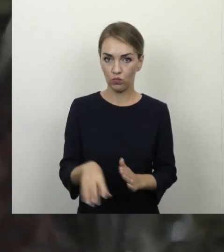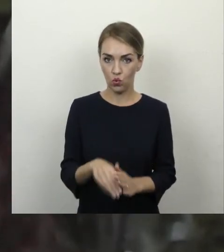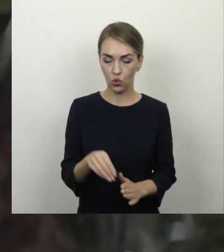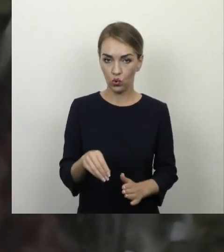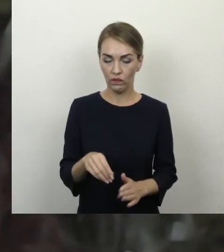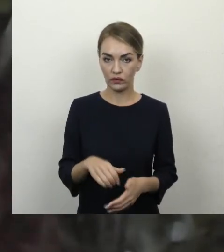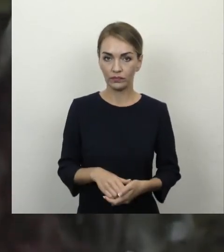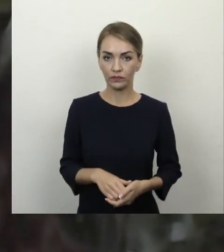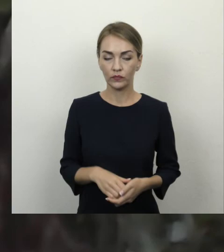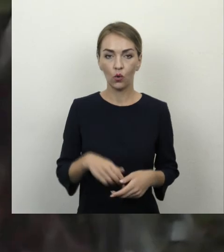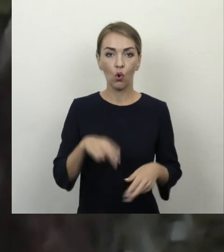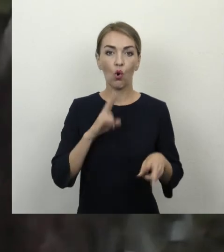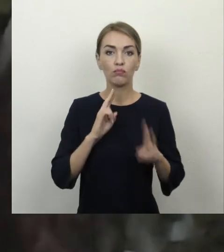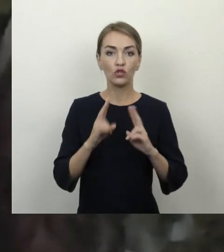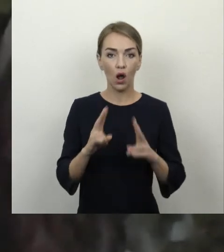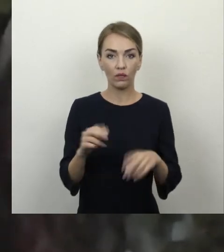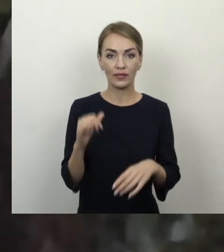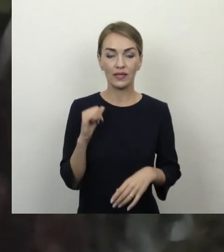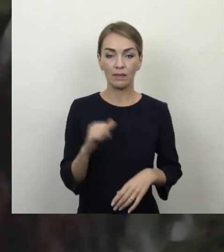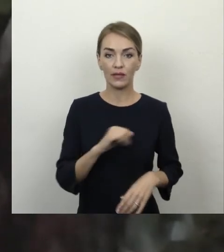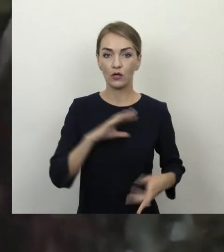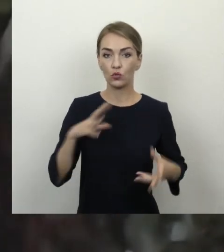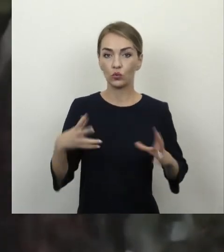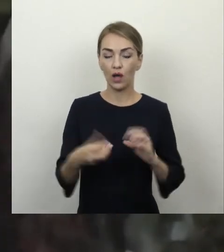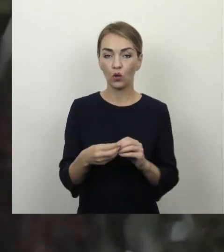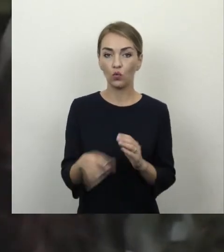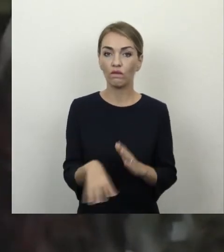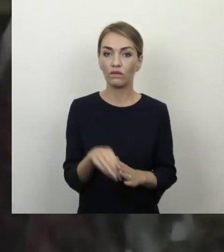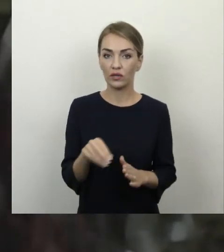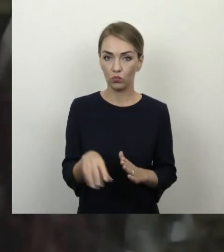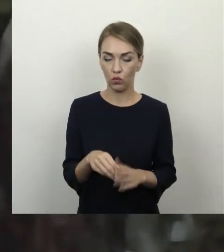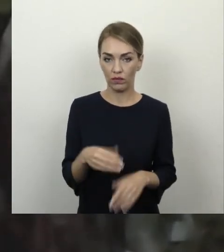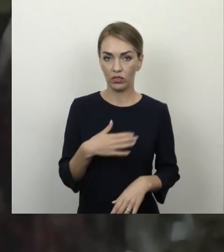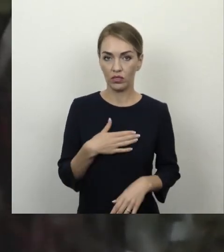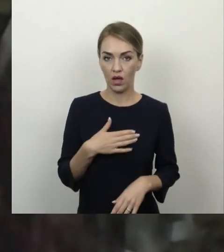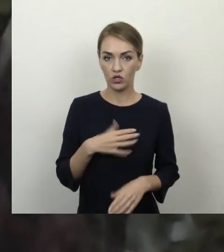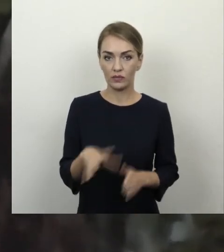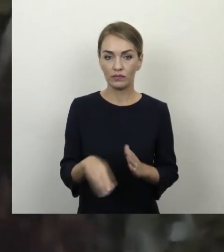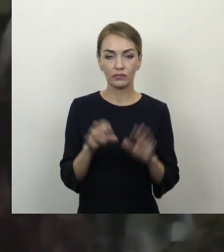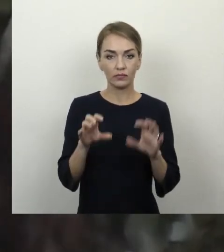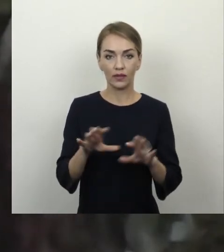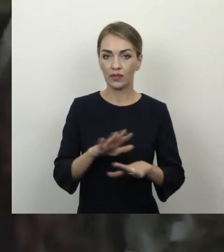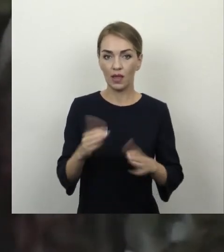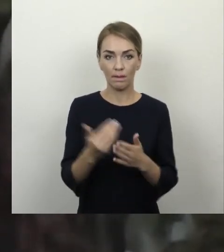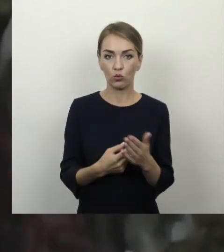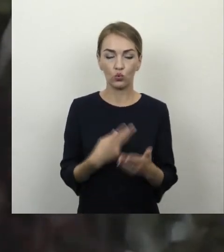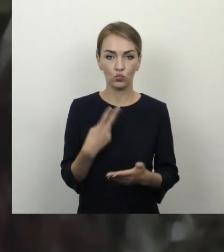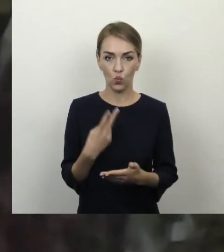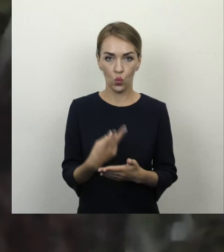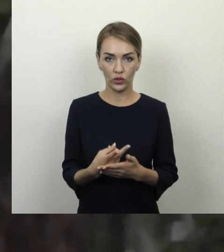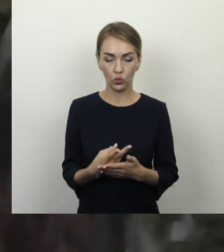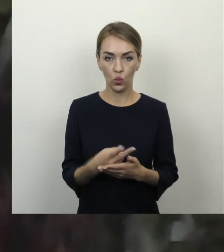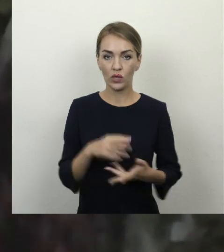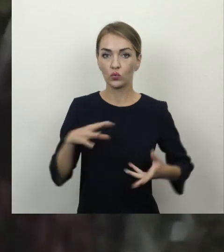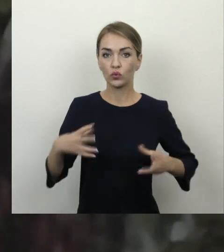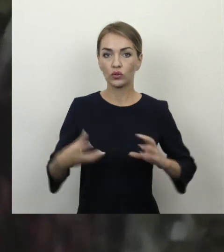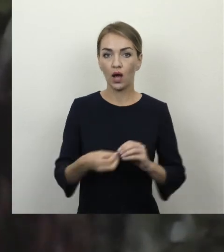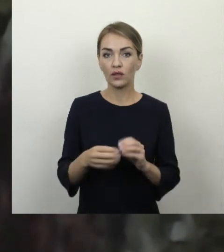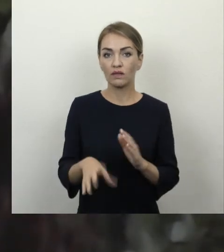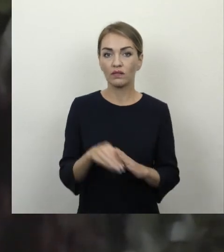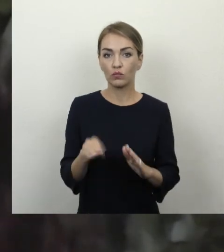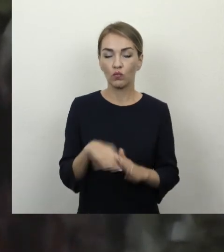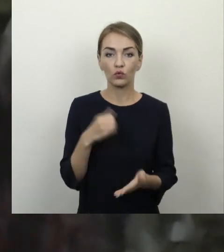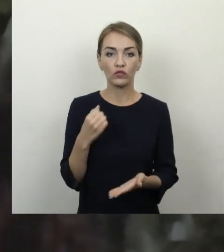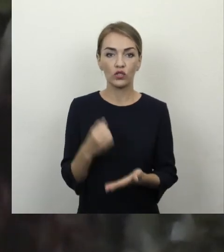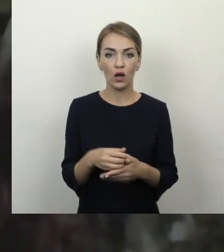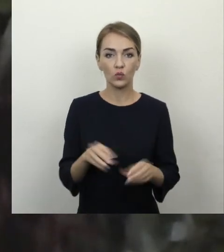presidential elections, then appealing the outcome of the elections is not provided